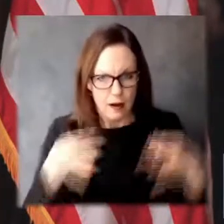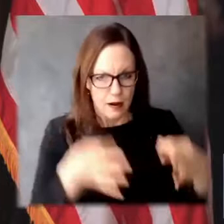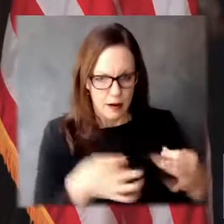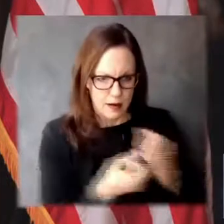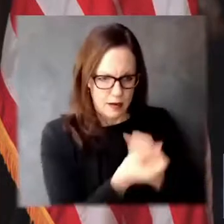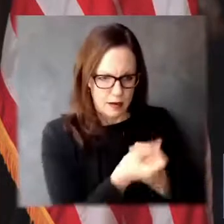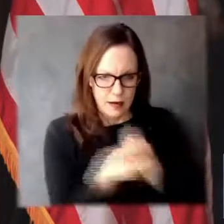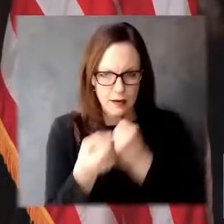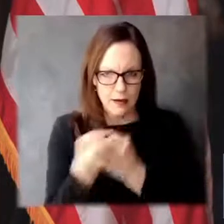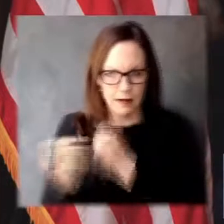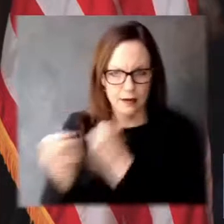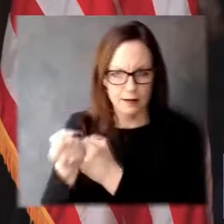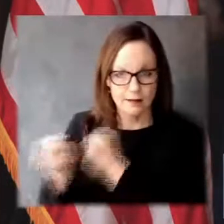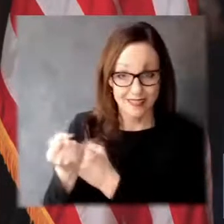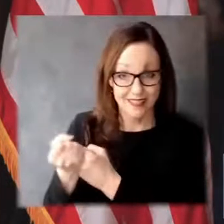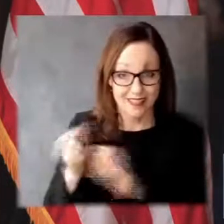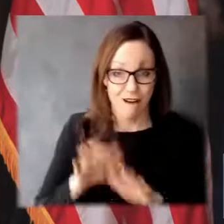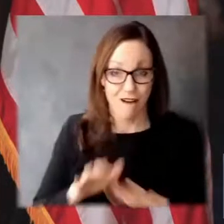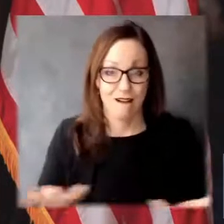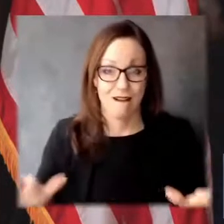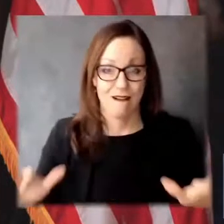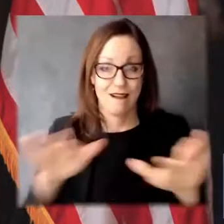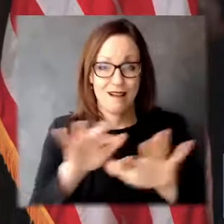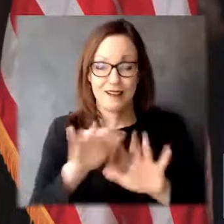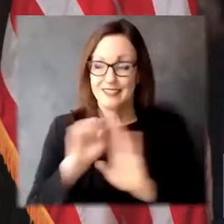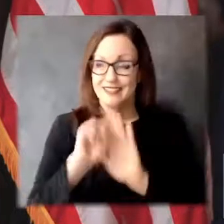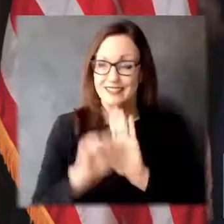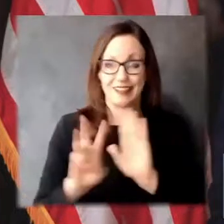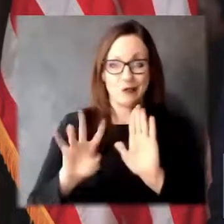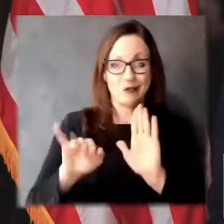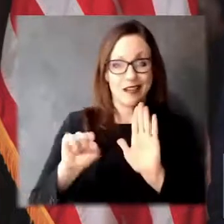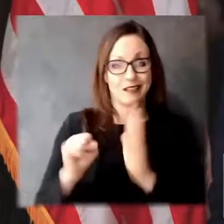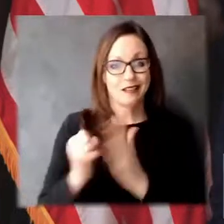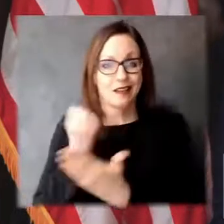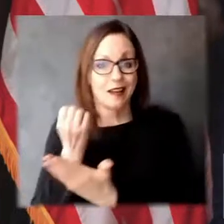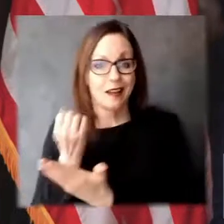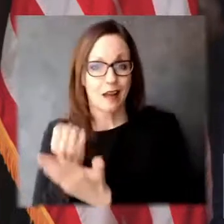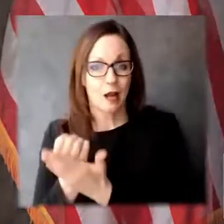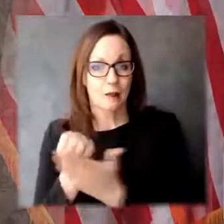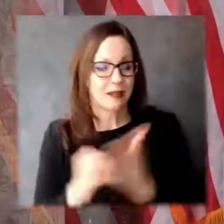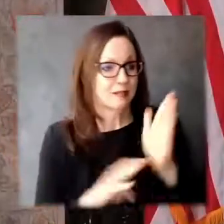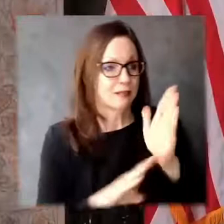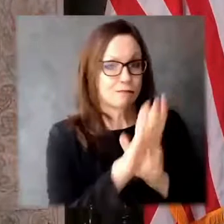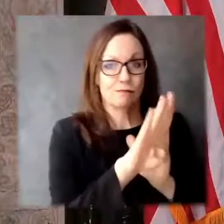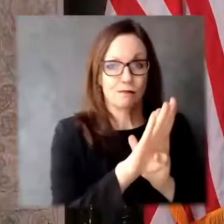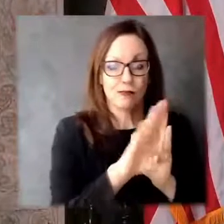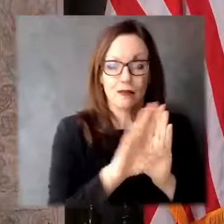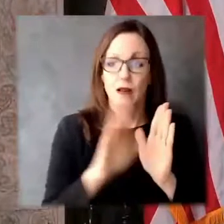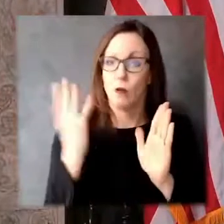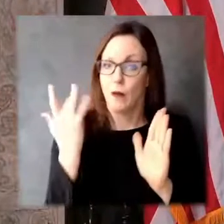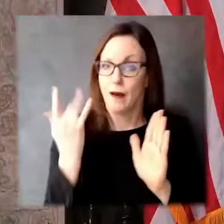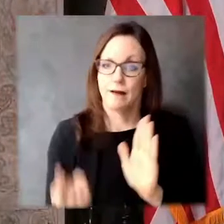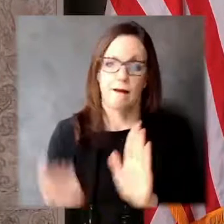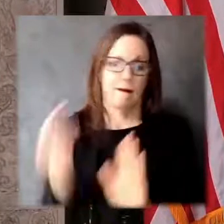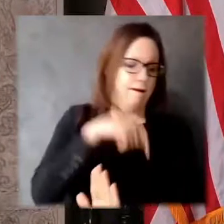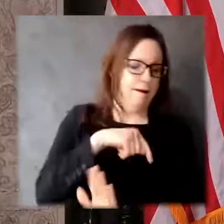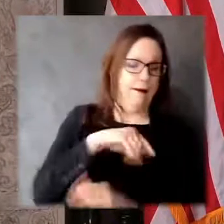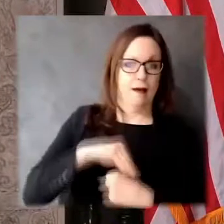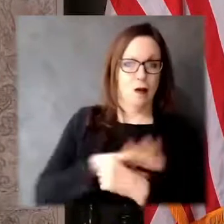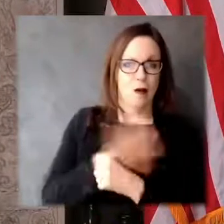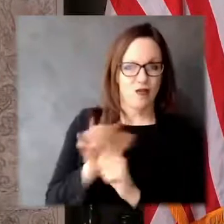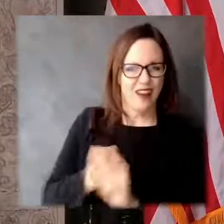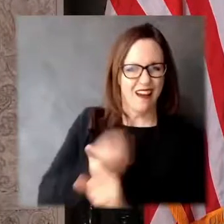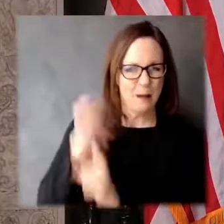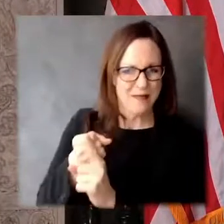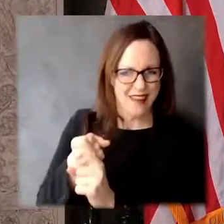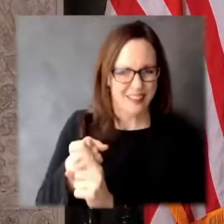our state in the best position to be able to help folks recover and put this pandemic behind us. Just before our last